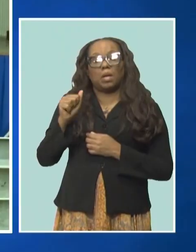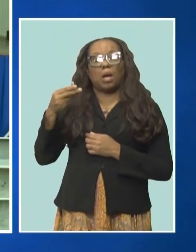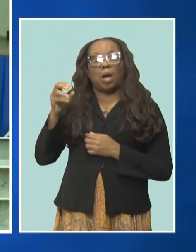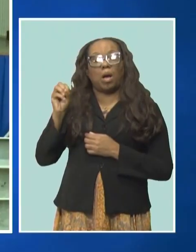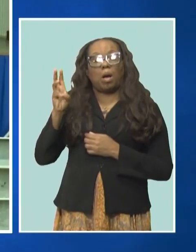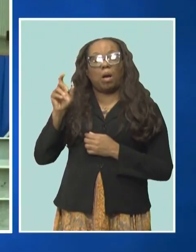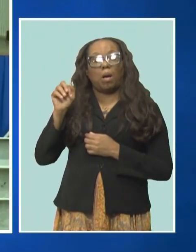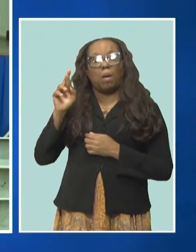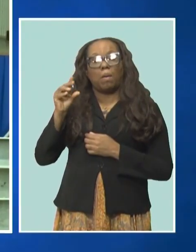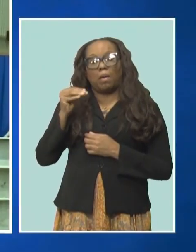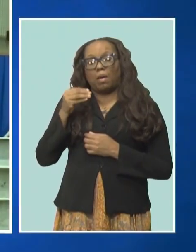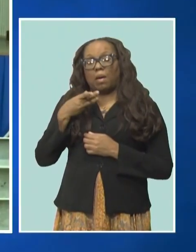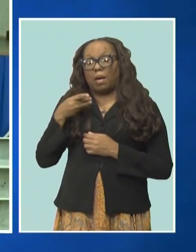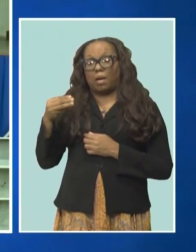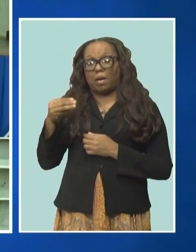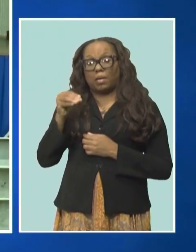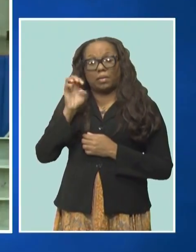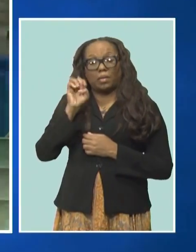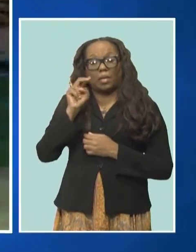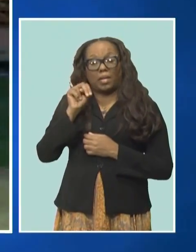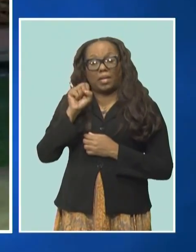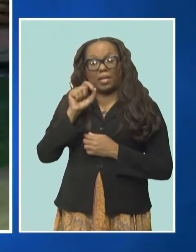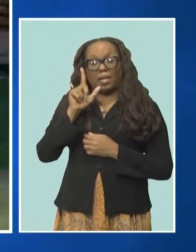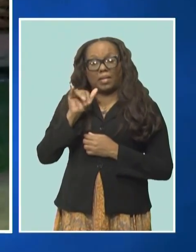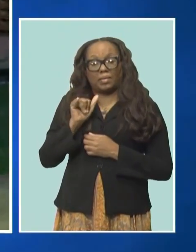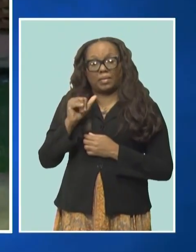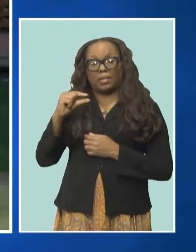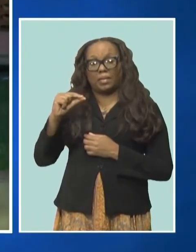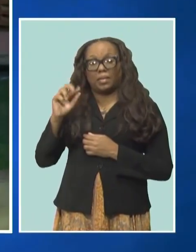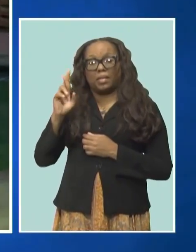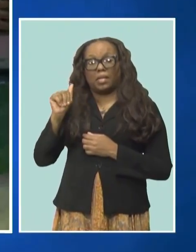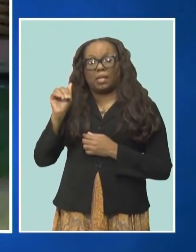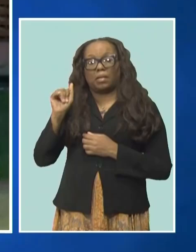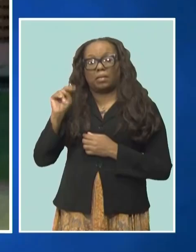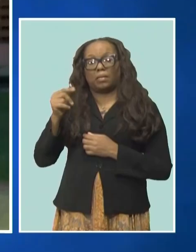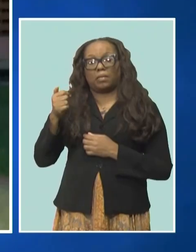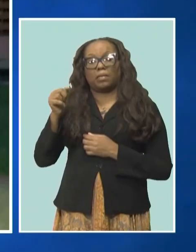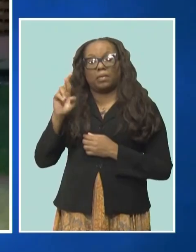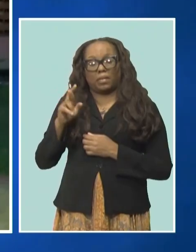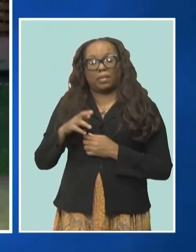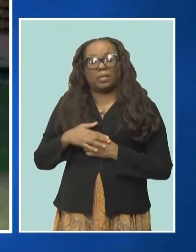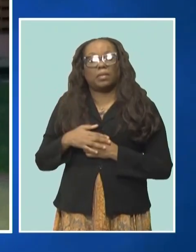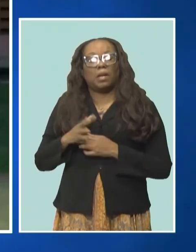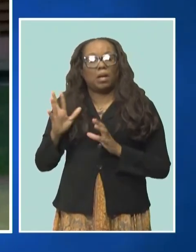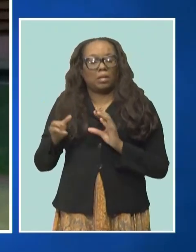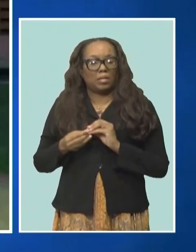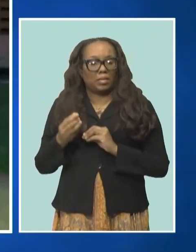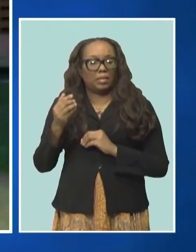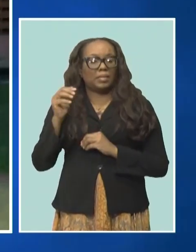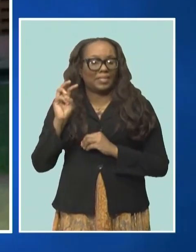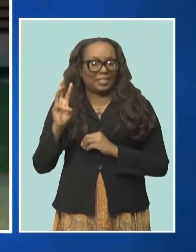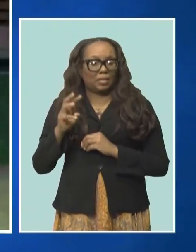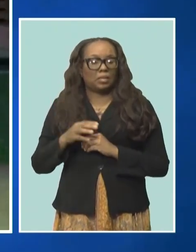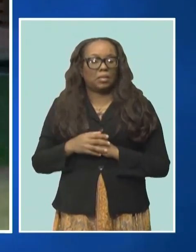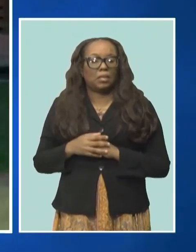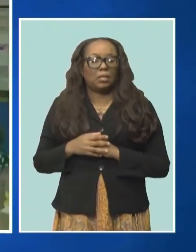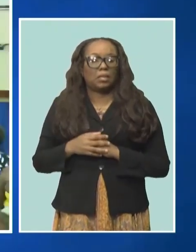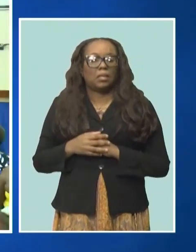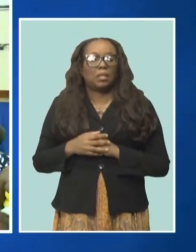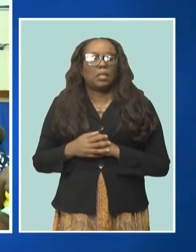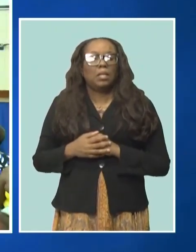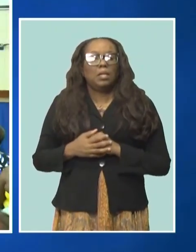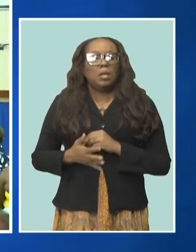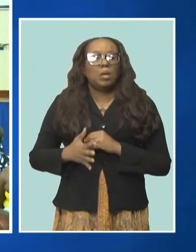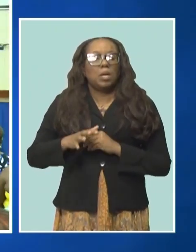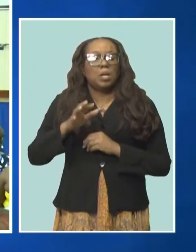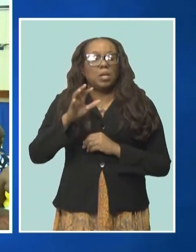West Central and Ensley Granger in St. Michael East. And it's official. Former 3-term Member of Parliament